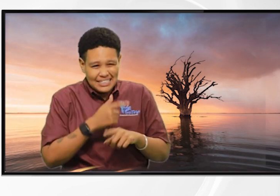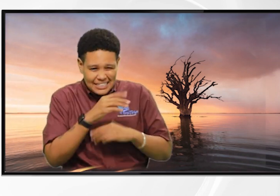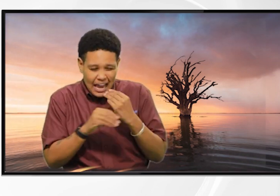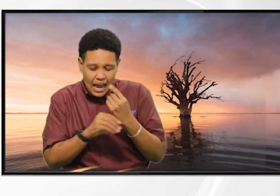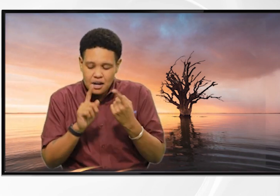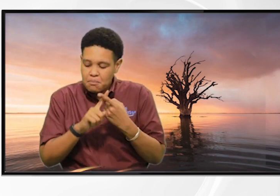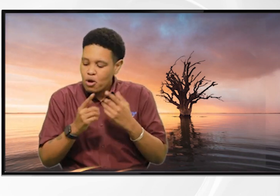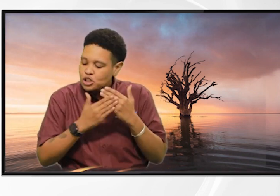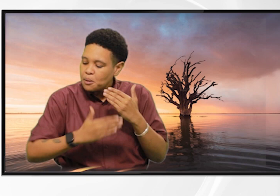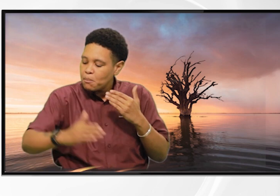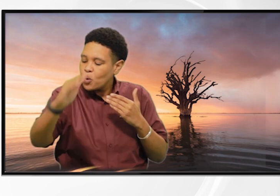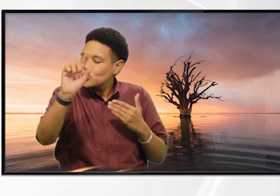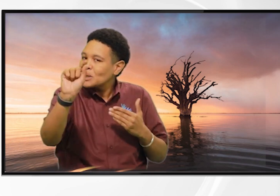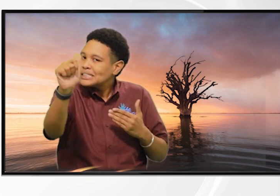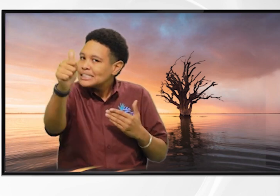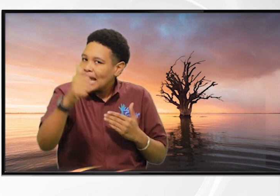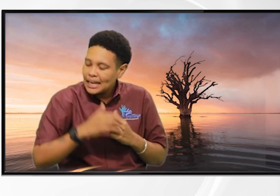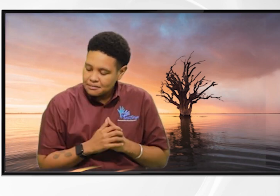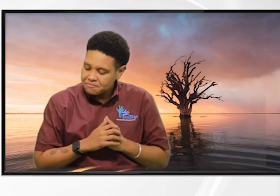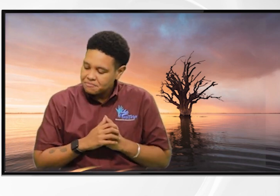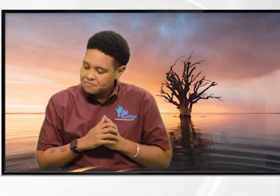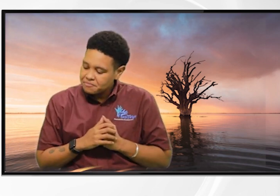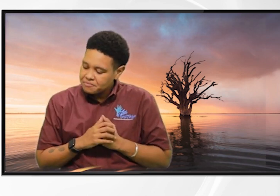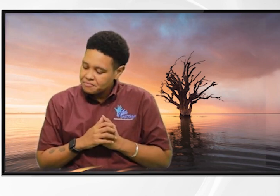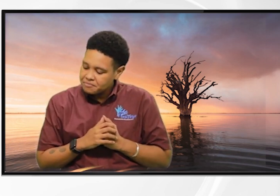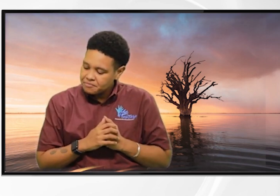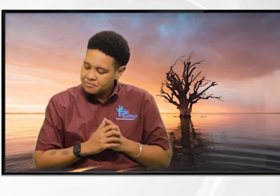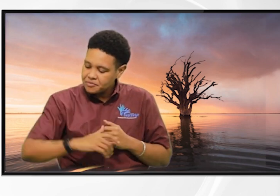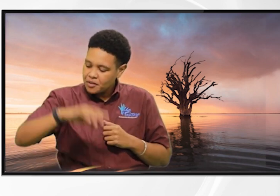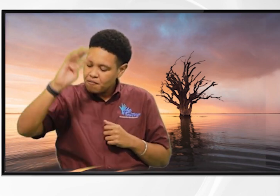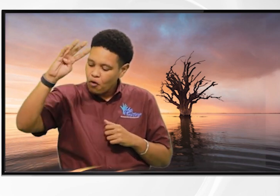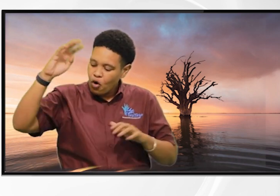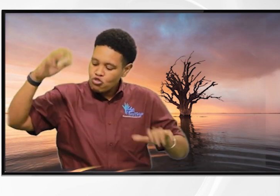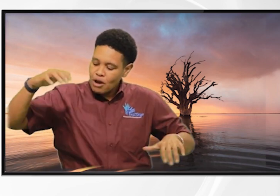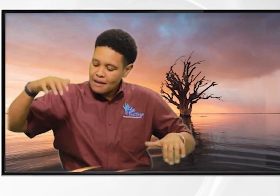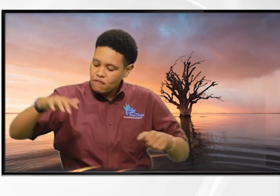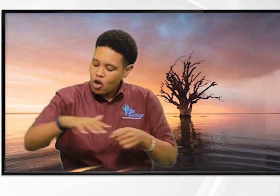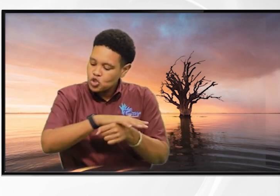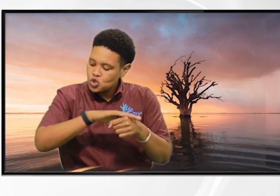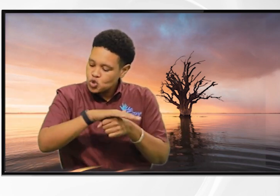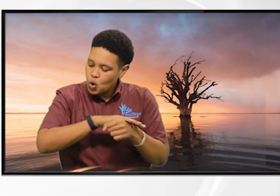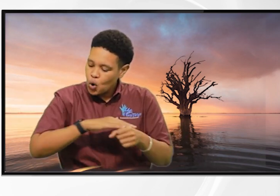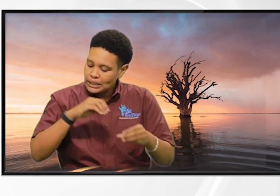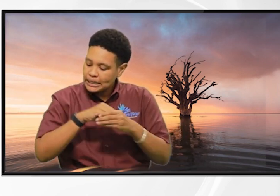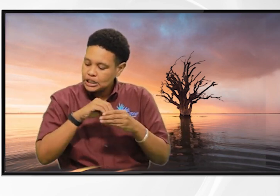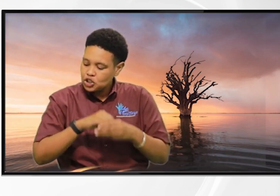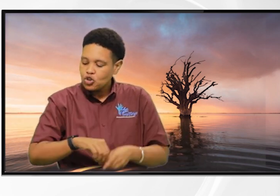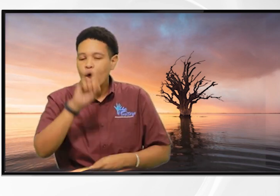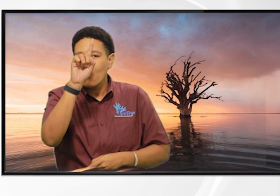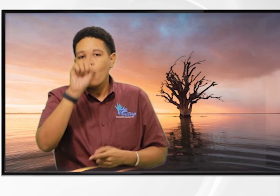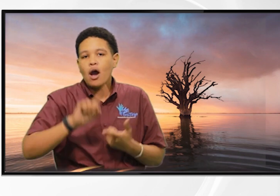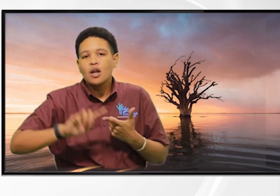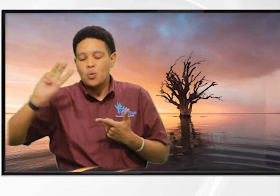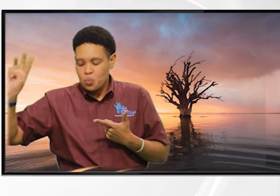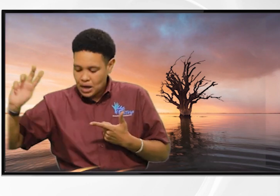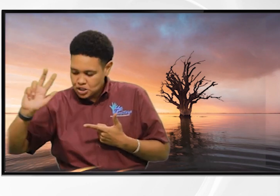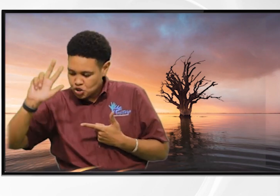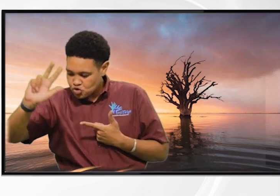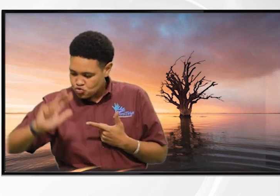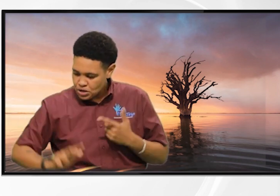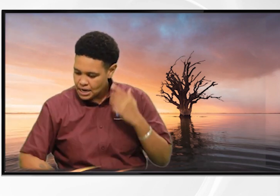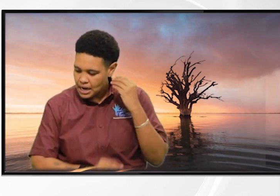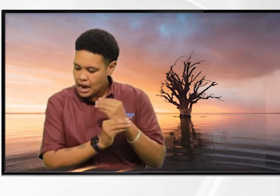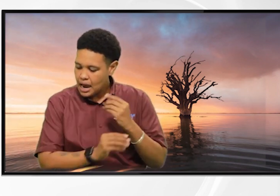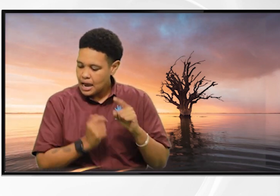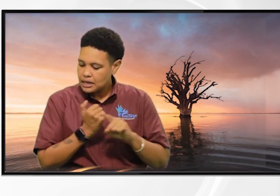and post-2010. 4 rainfall zones: Interior 1, West 3,